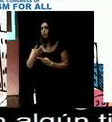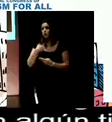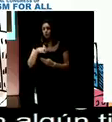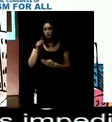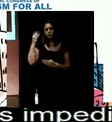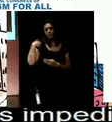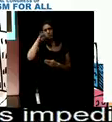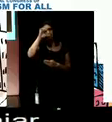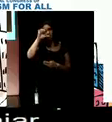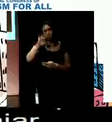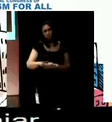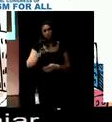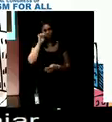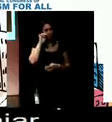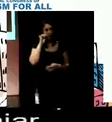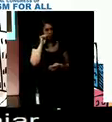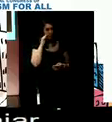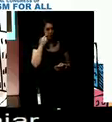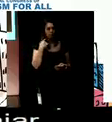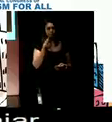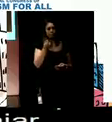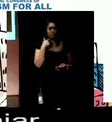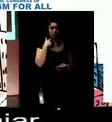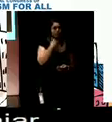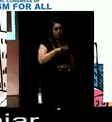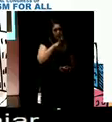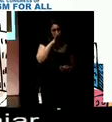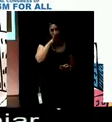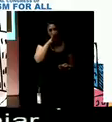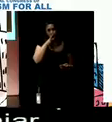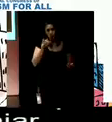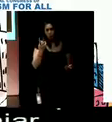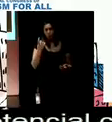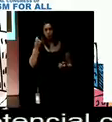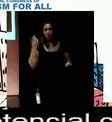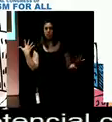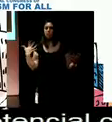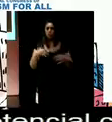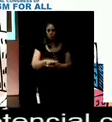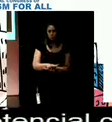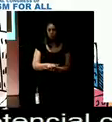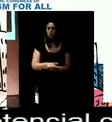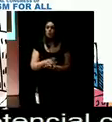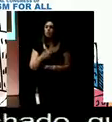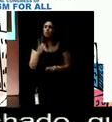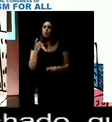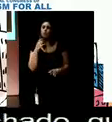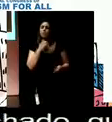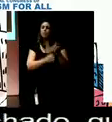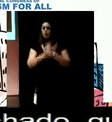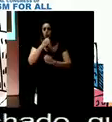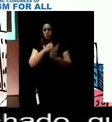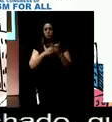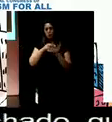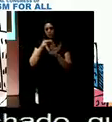tourists is untapped. The lack of political inclusion, economical and social